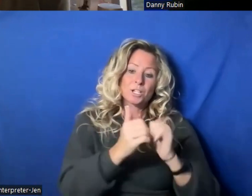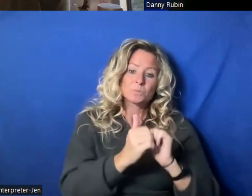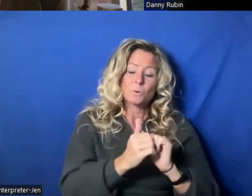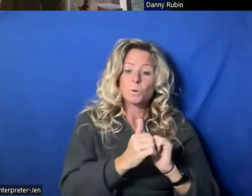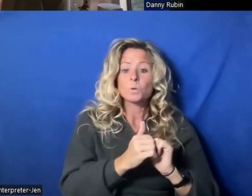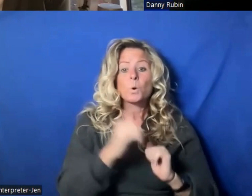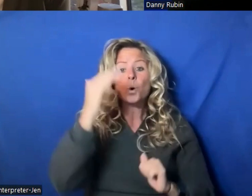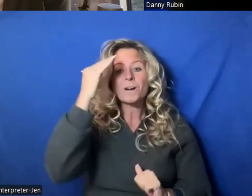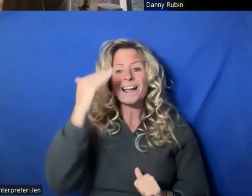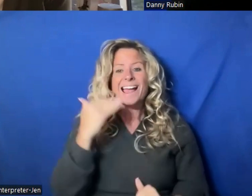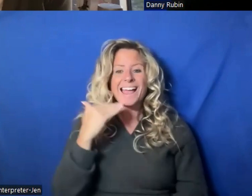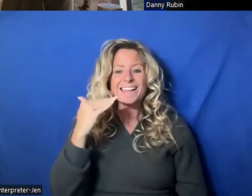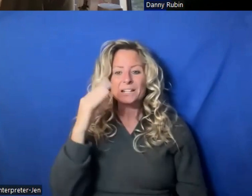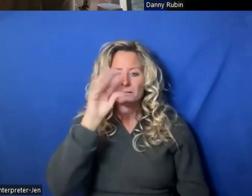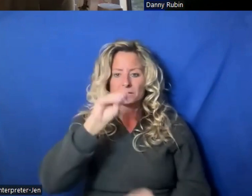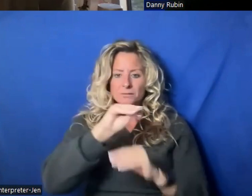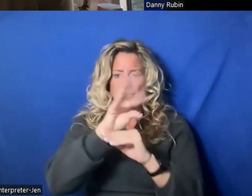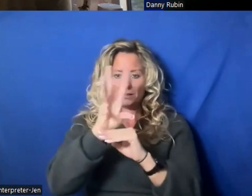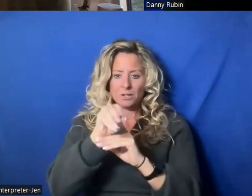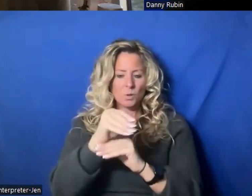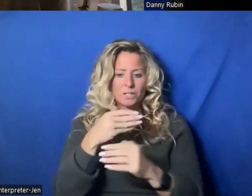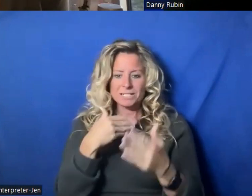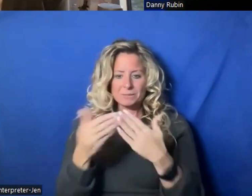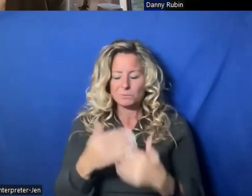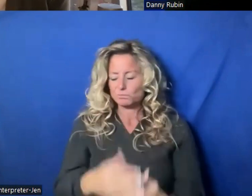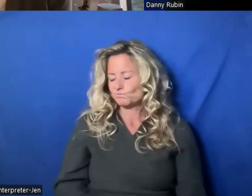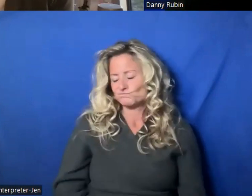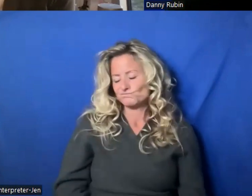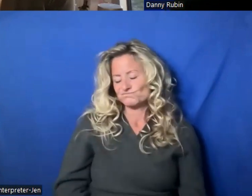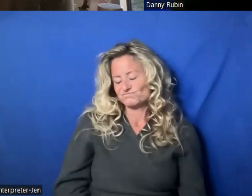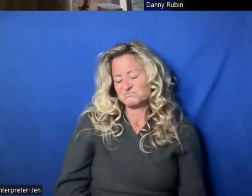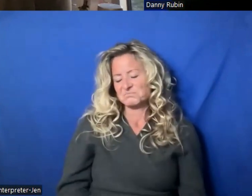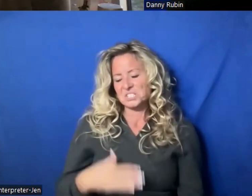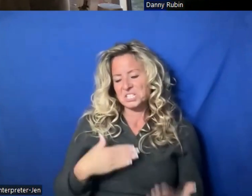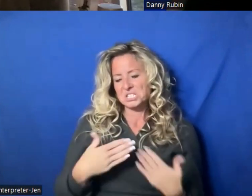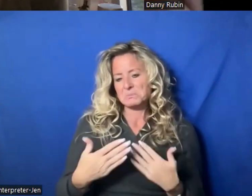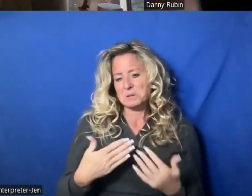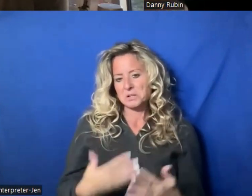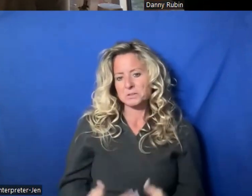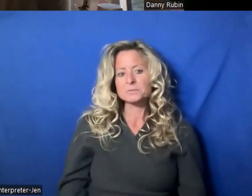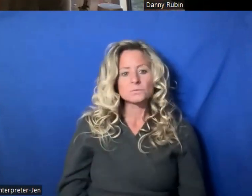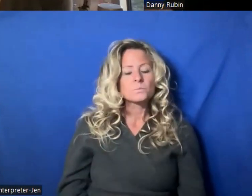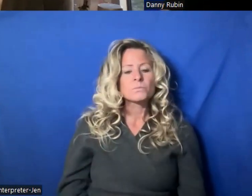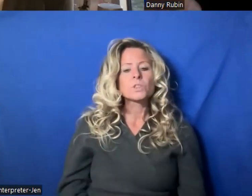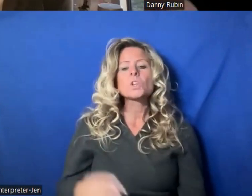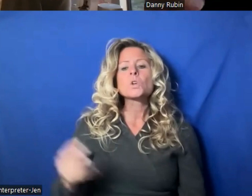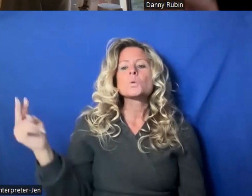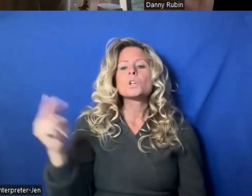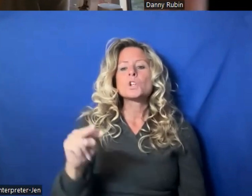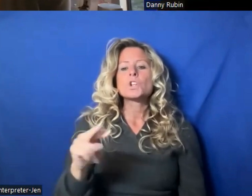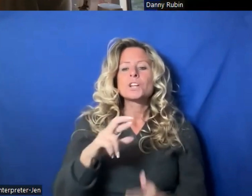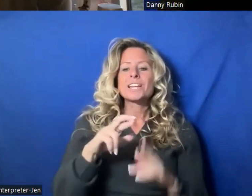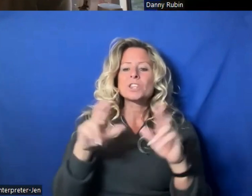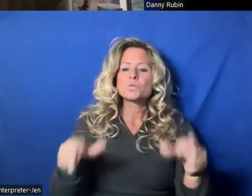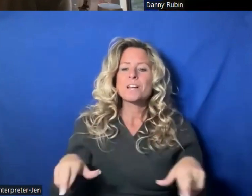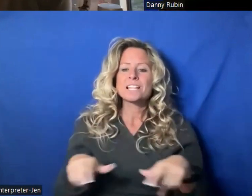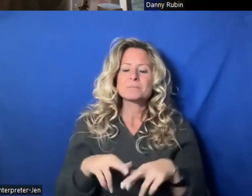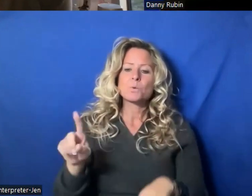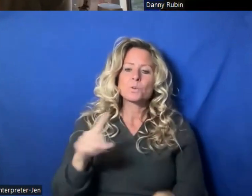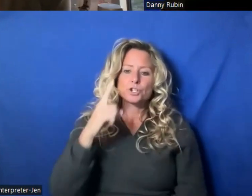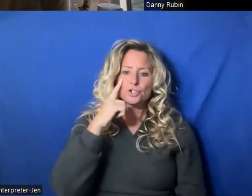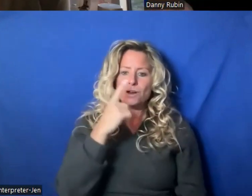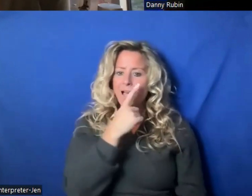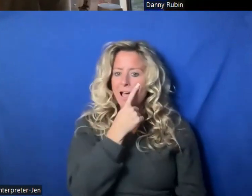even a headshot, or does that matter at all? Doesn't matter. Doesn't matter. When you look at the resume, where does your eye